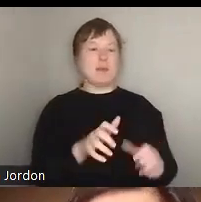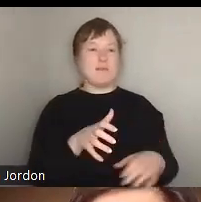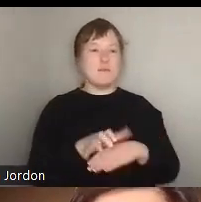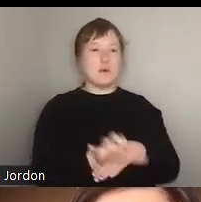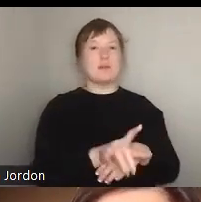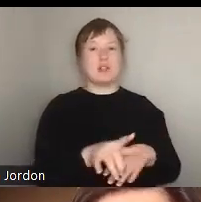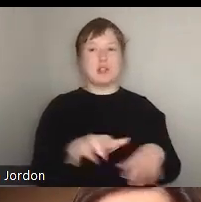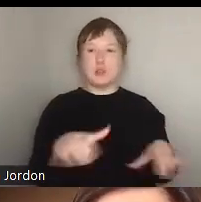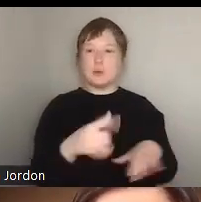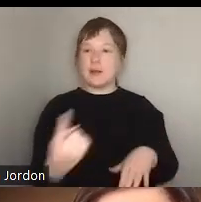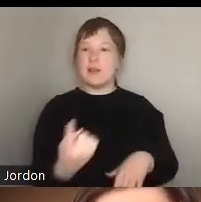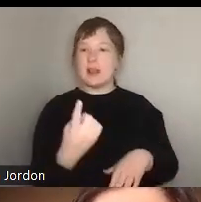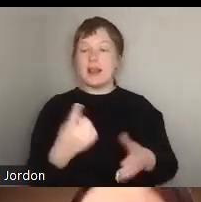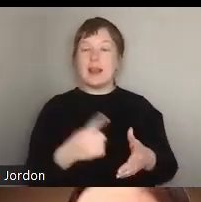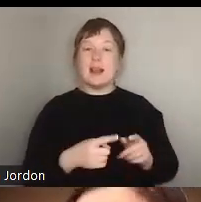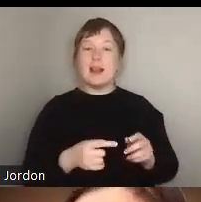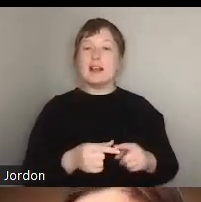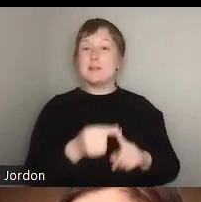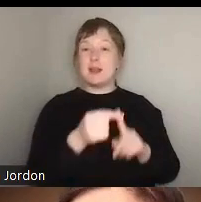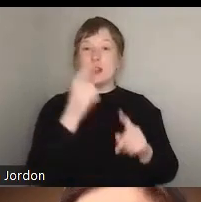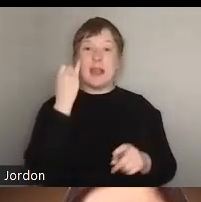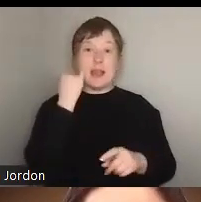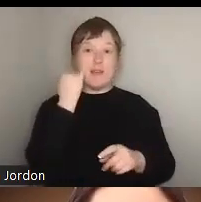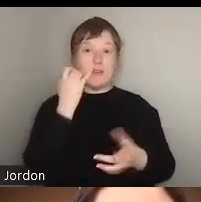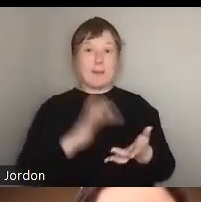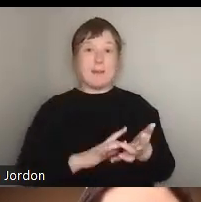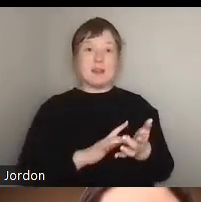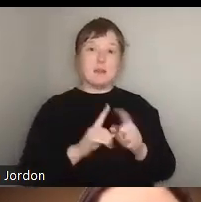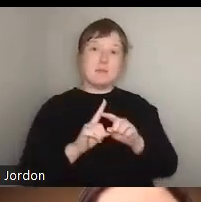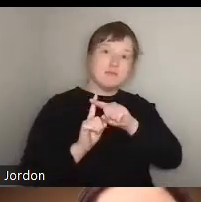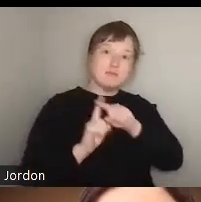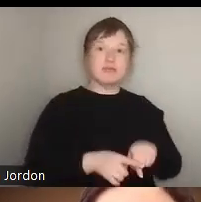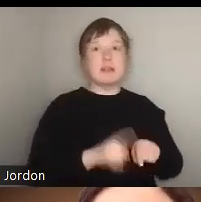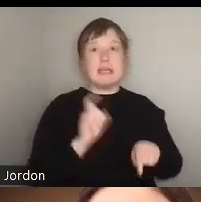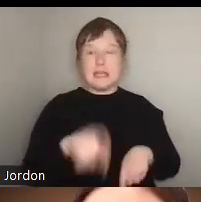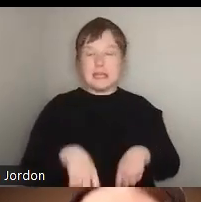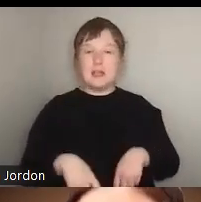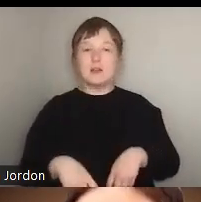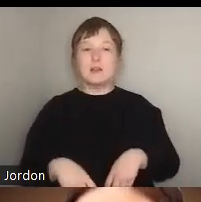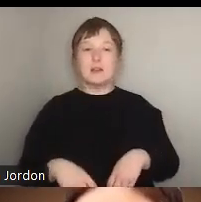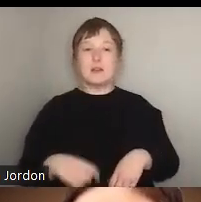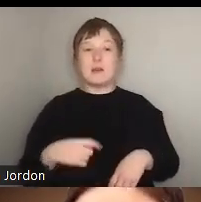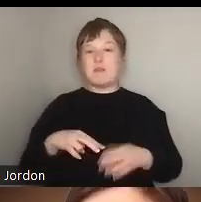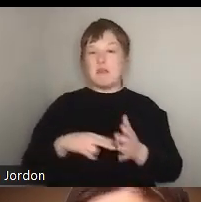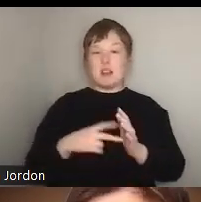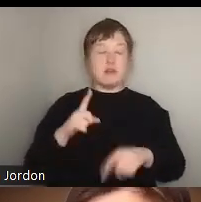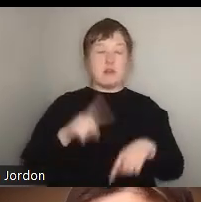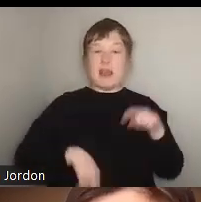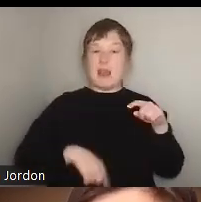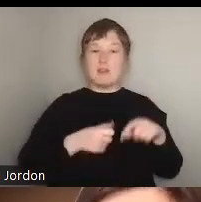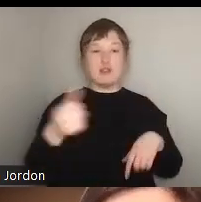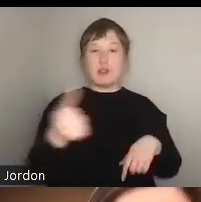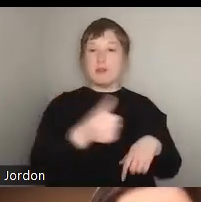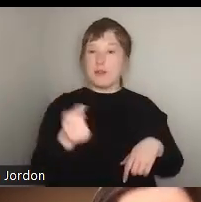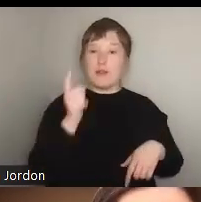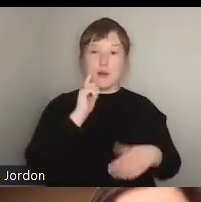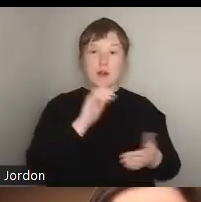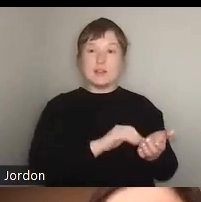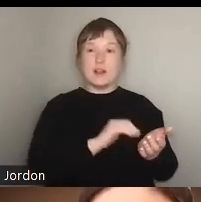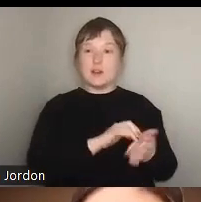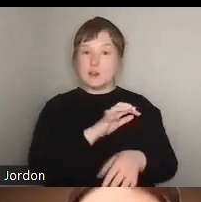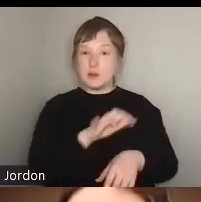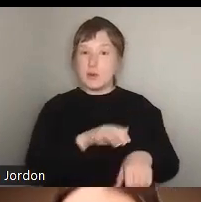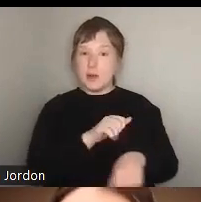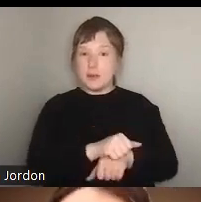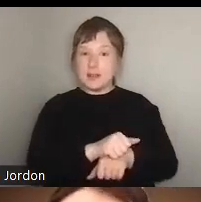want, especially if it's a medication that they rely on heavily. Denying access to transportation to doctor's appointments. So that's